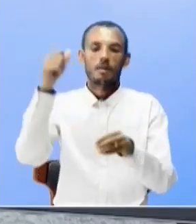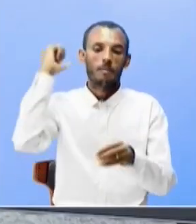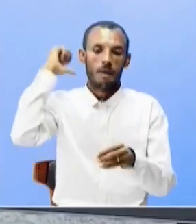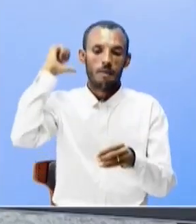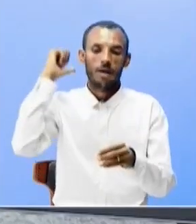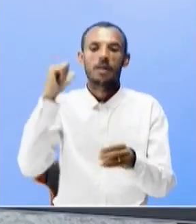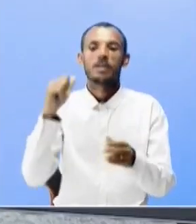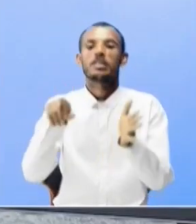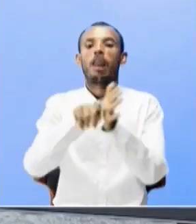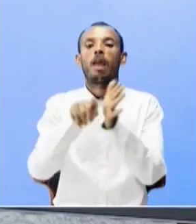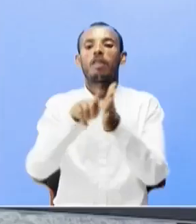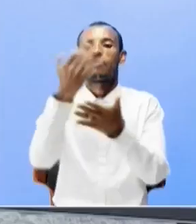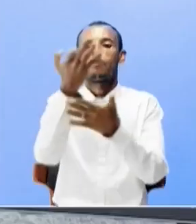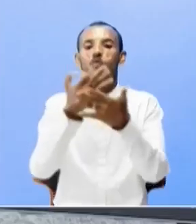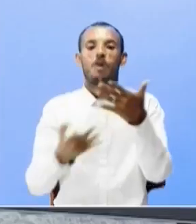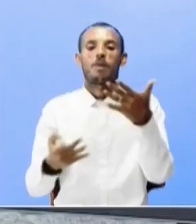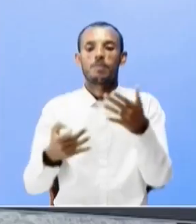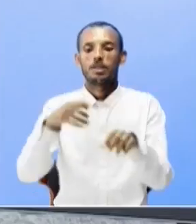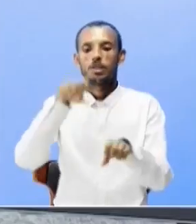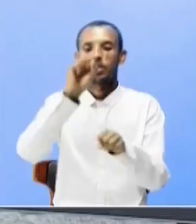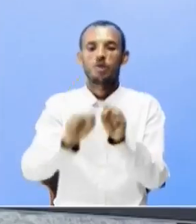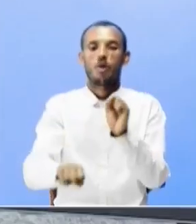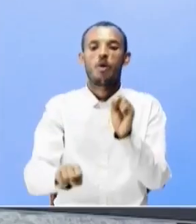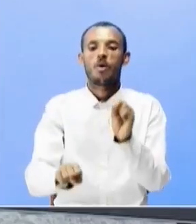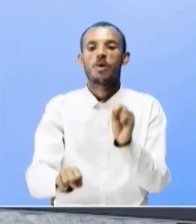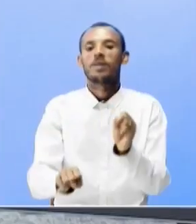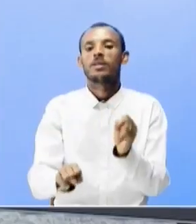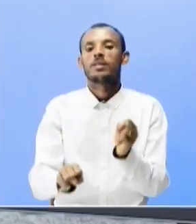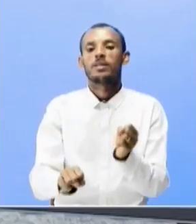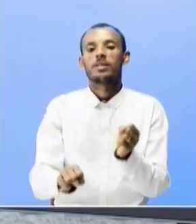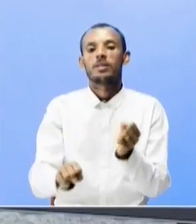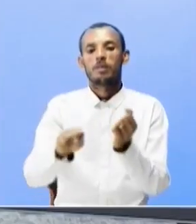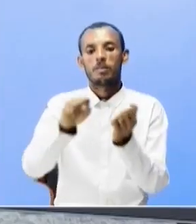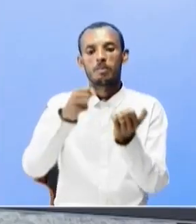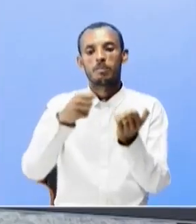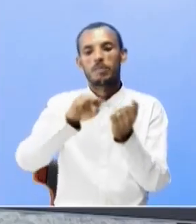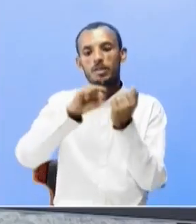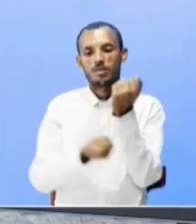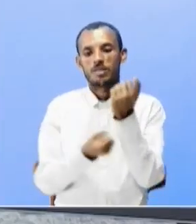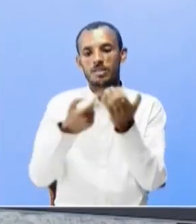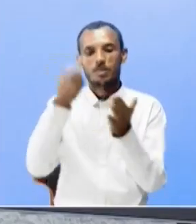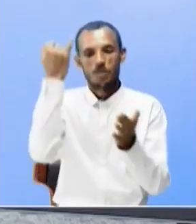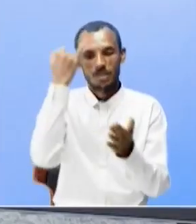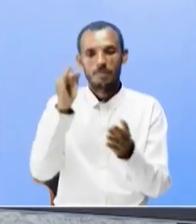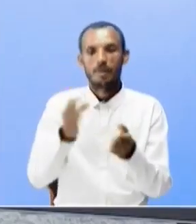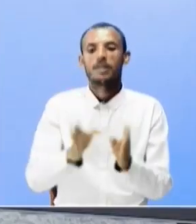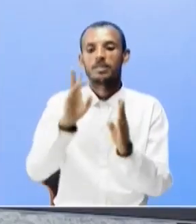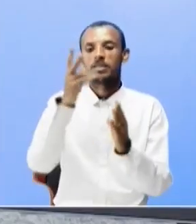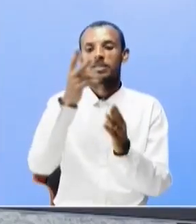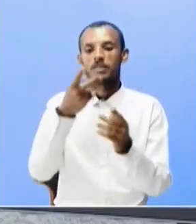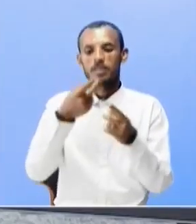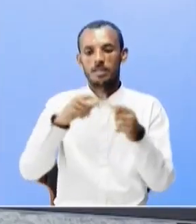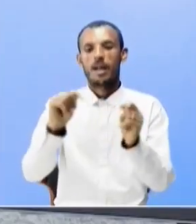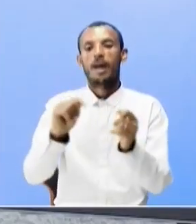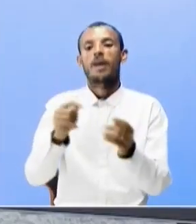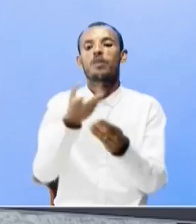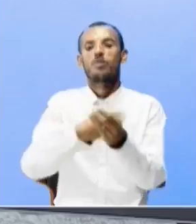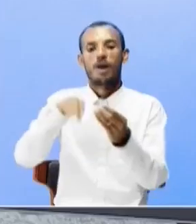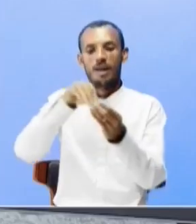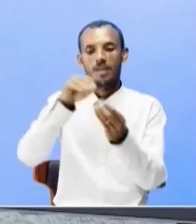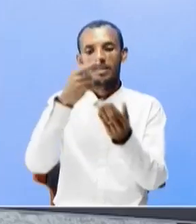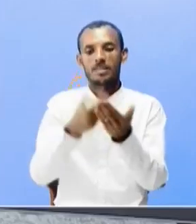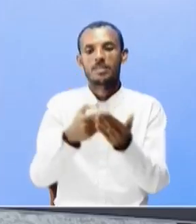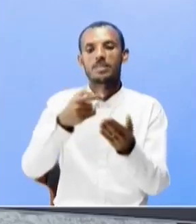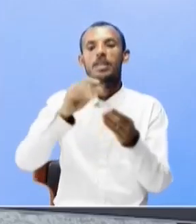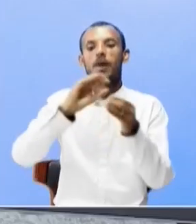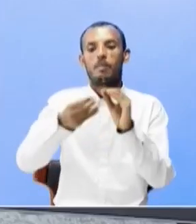-4. So, having this concept in mind, let's try to add these two numbers using a number